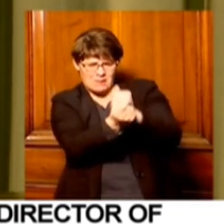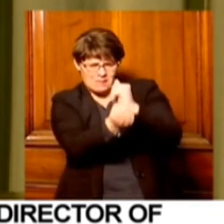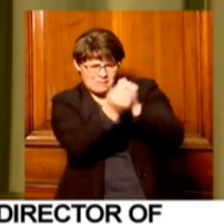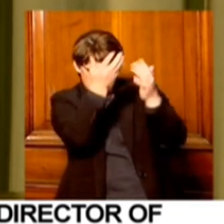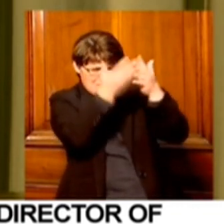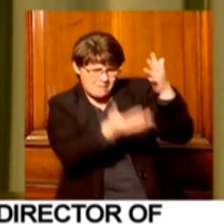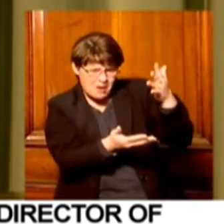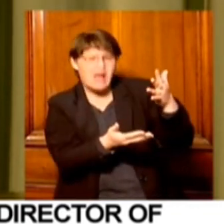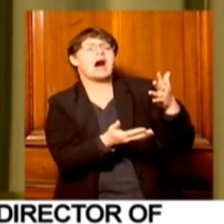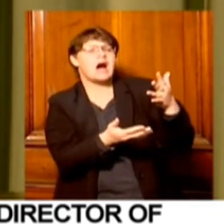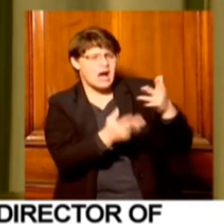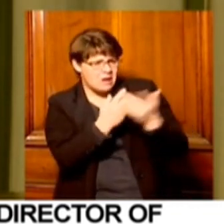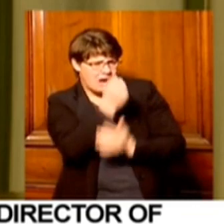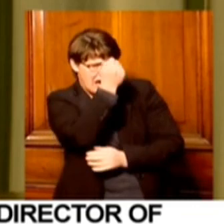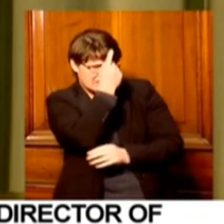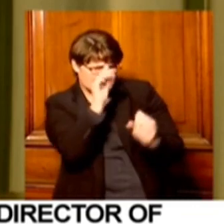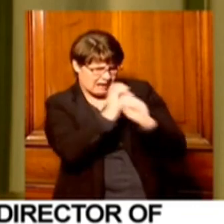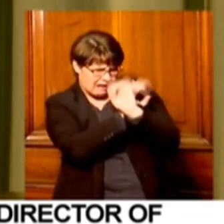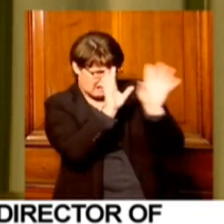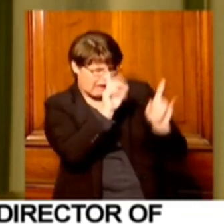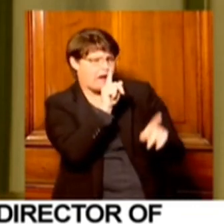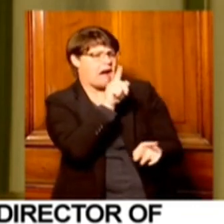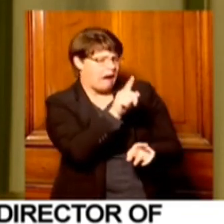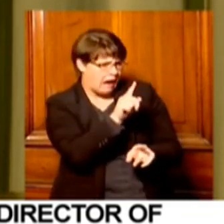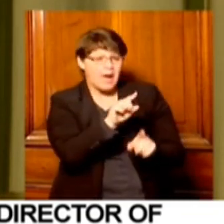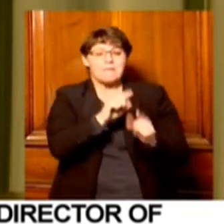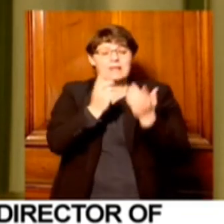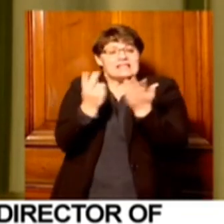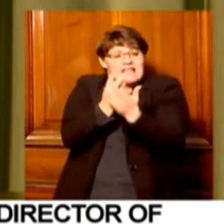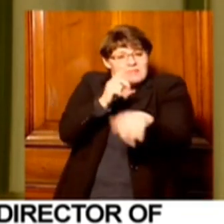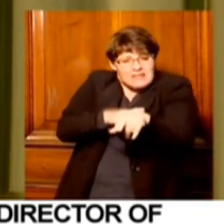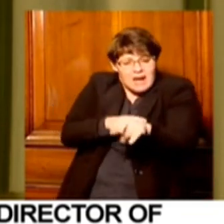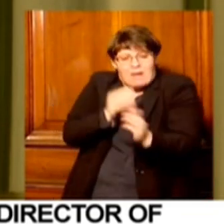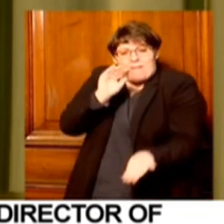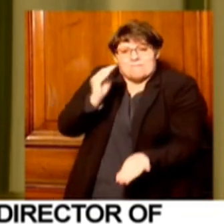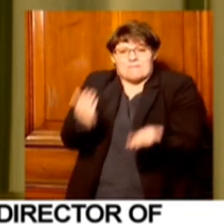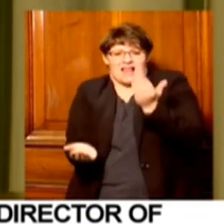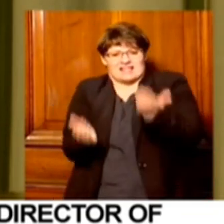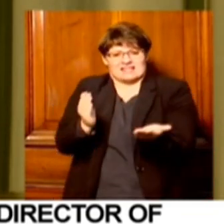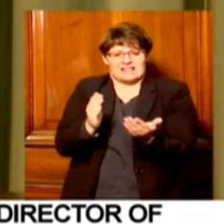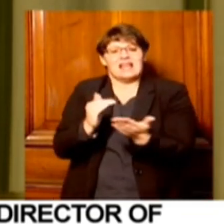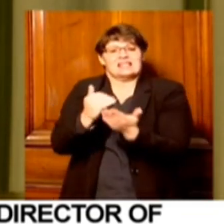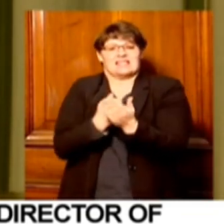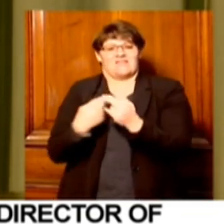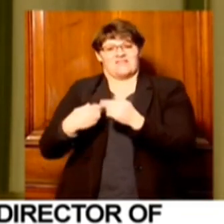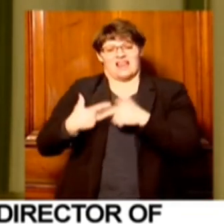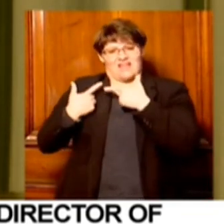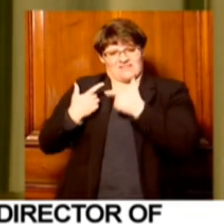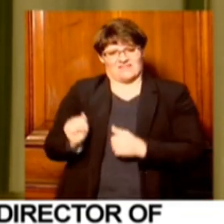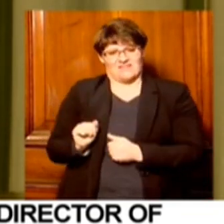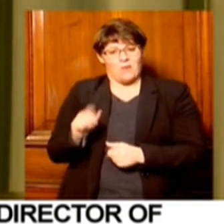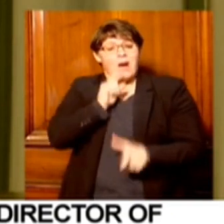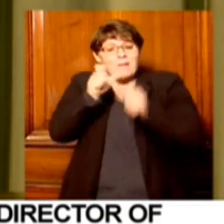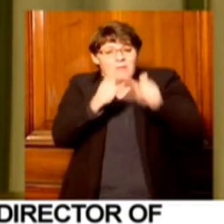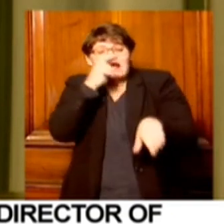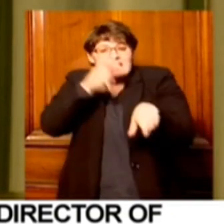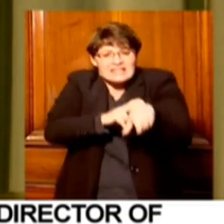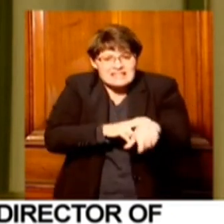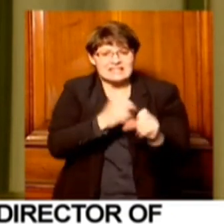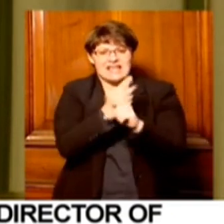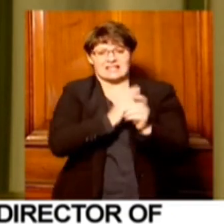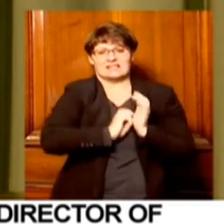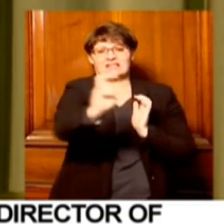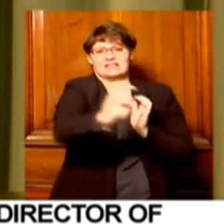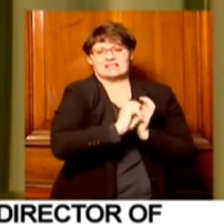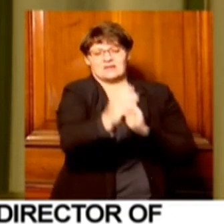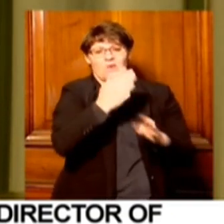the situation by ensuring that we keep the balance of livelihoods, at the